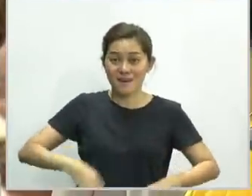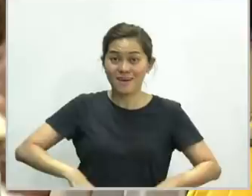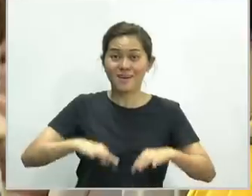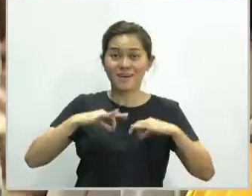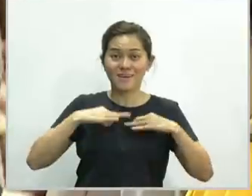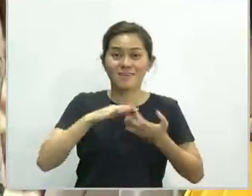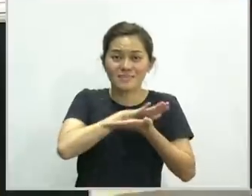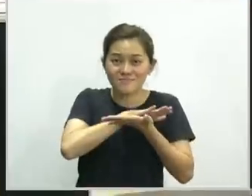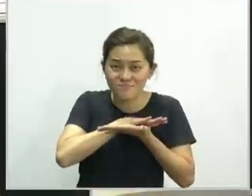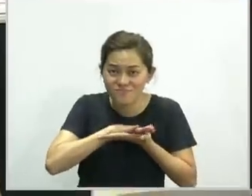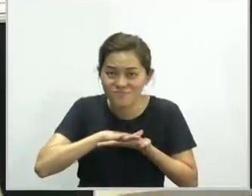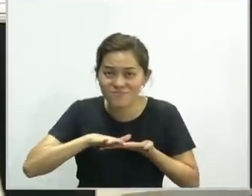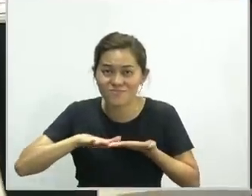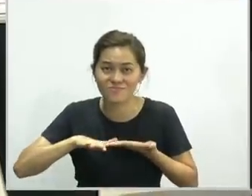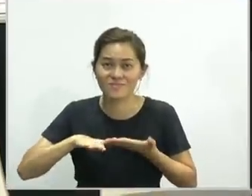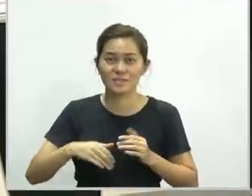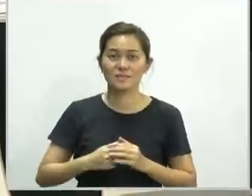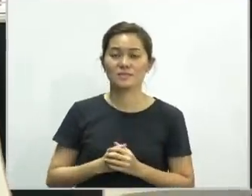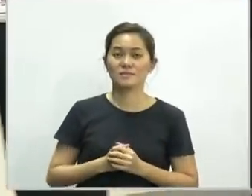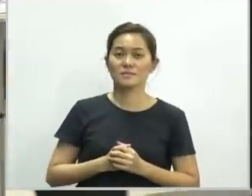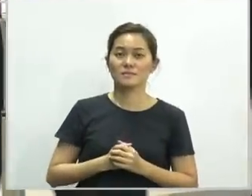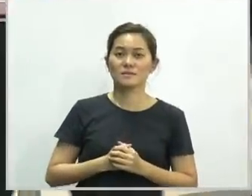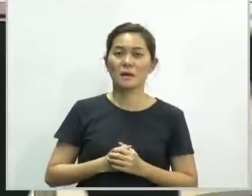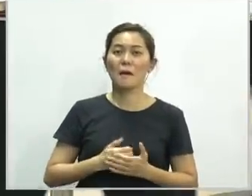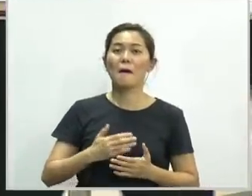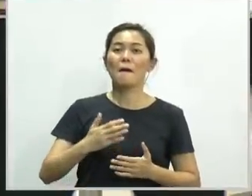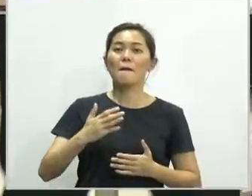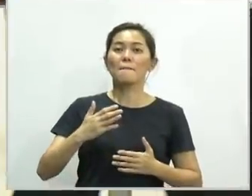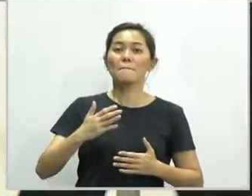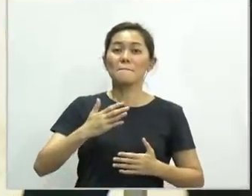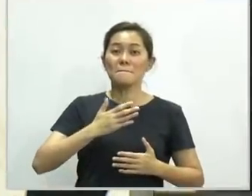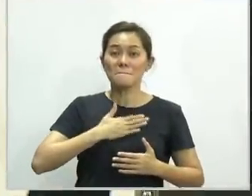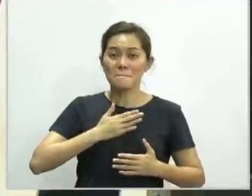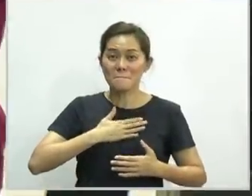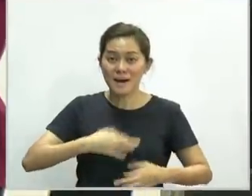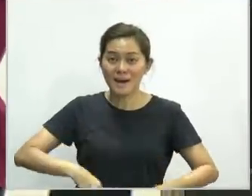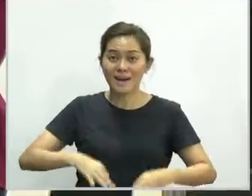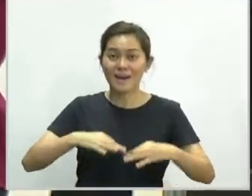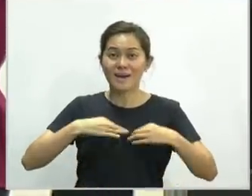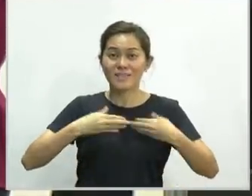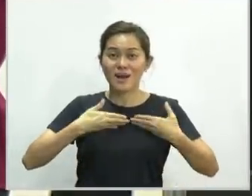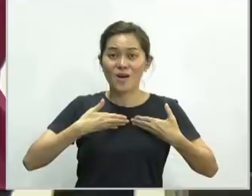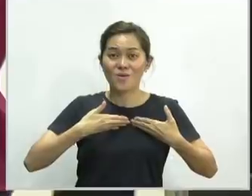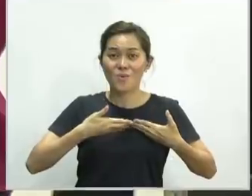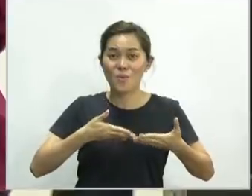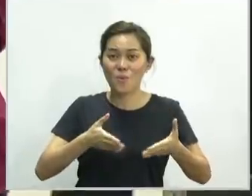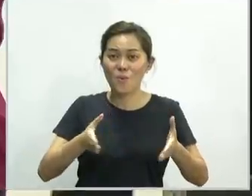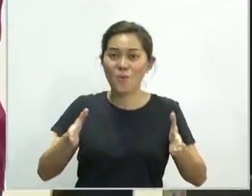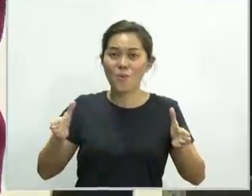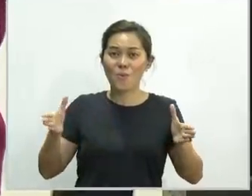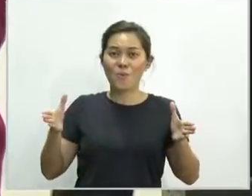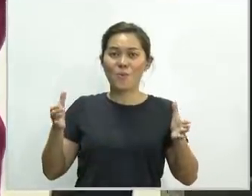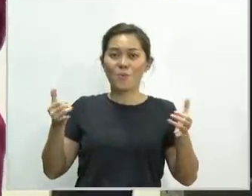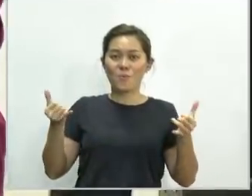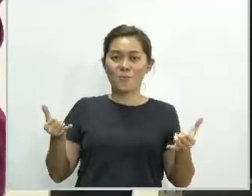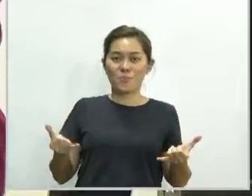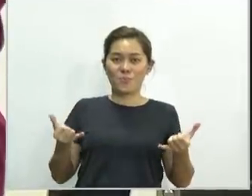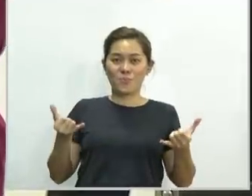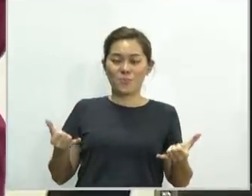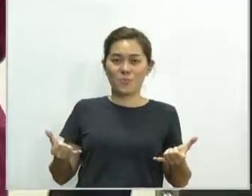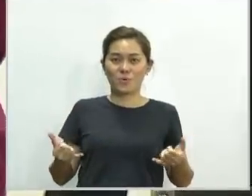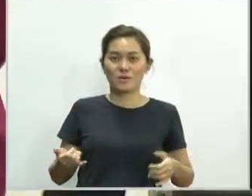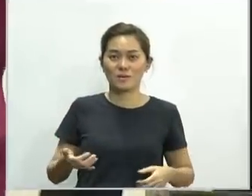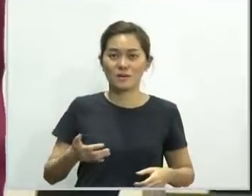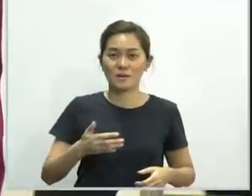cleanse my life. I open the door of my life now. I open